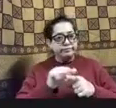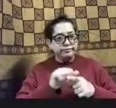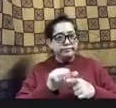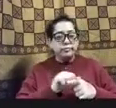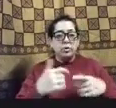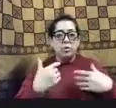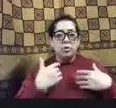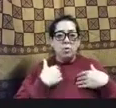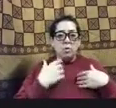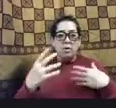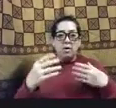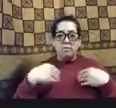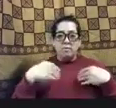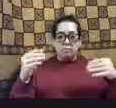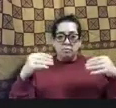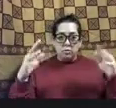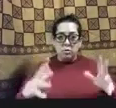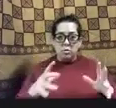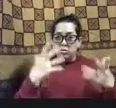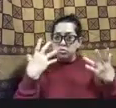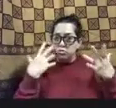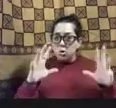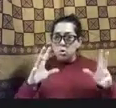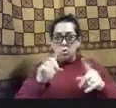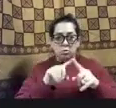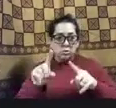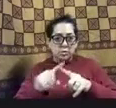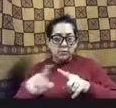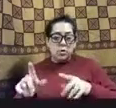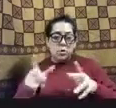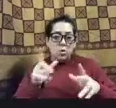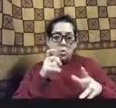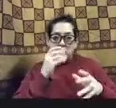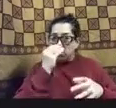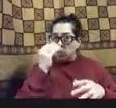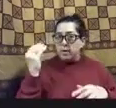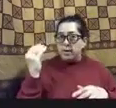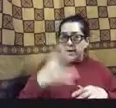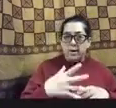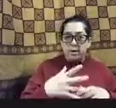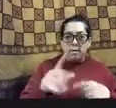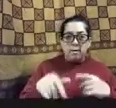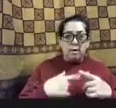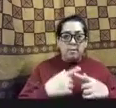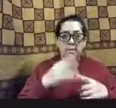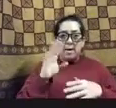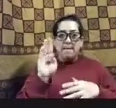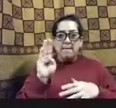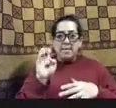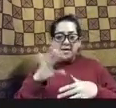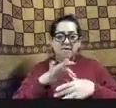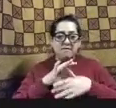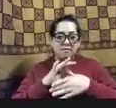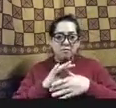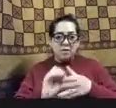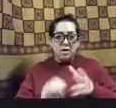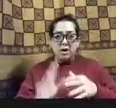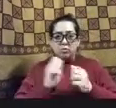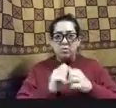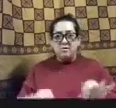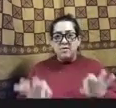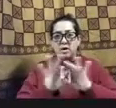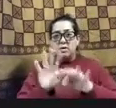have consumers who don't know the difference or who don't care about beef raised with values versus